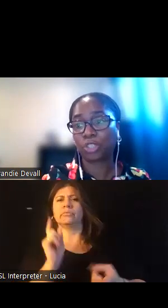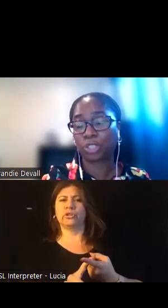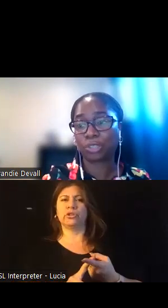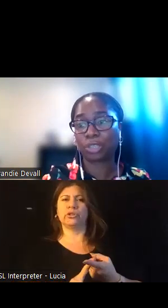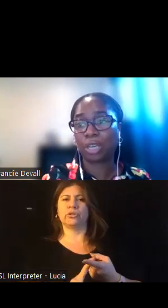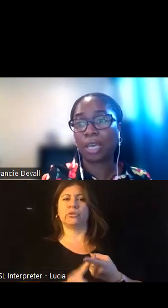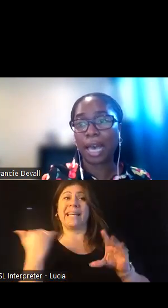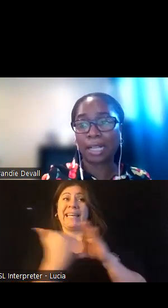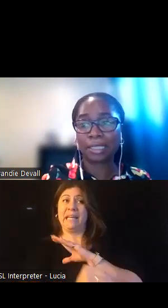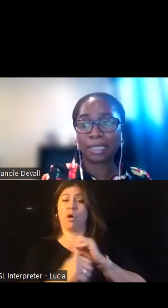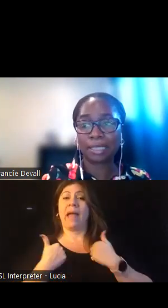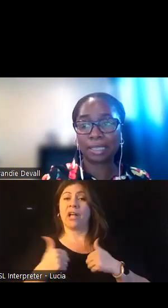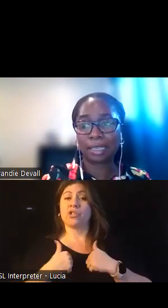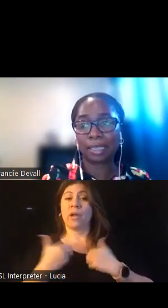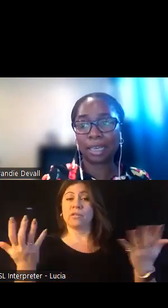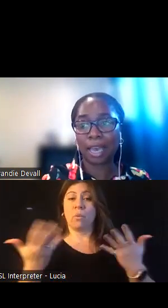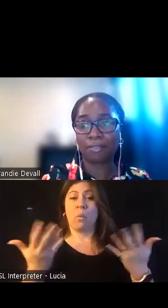email address, which is